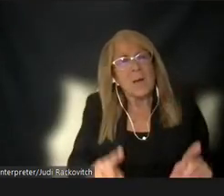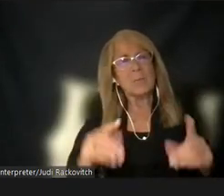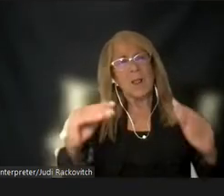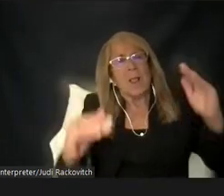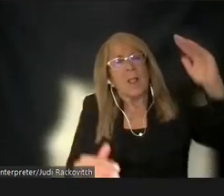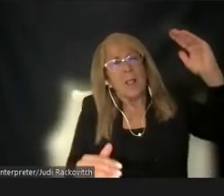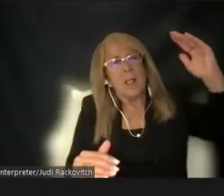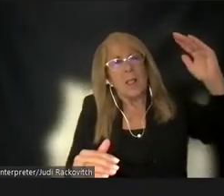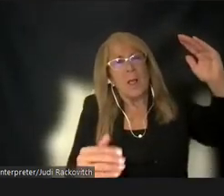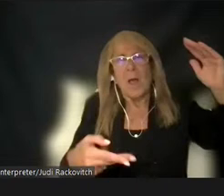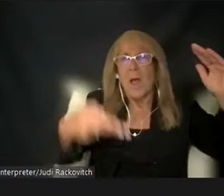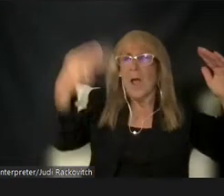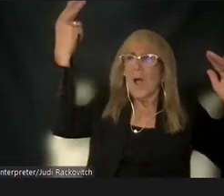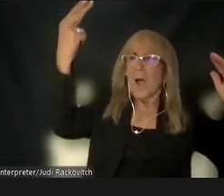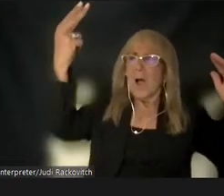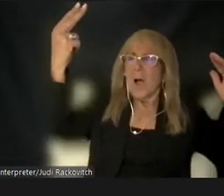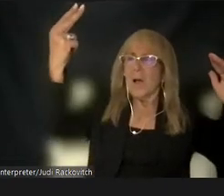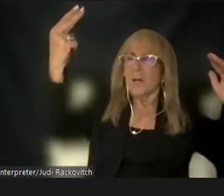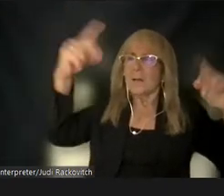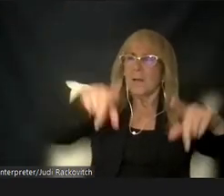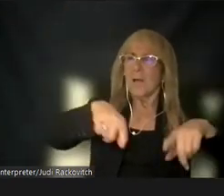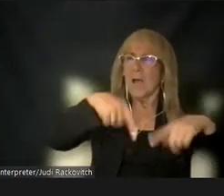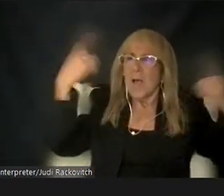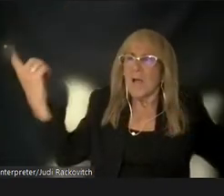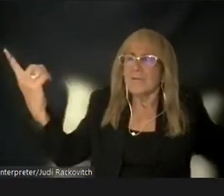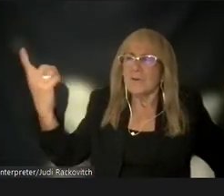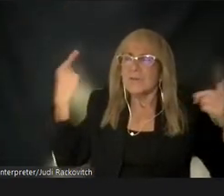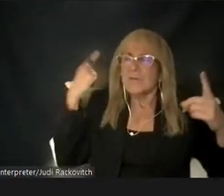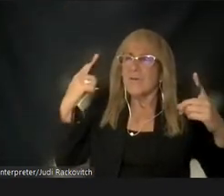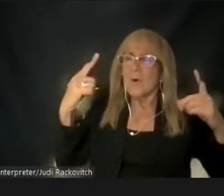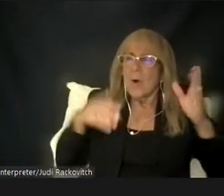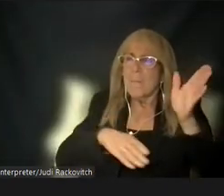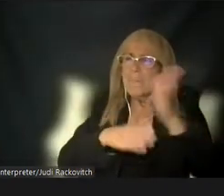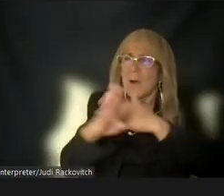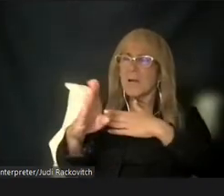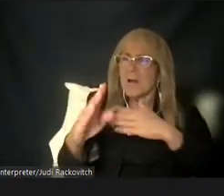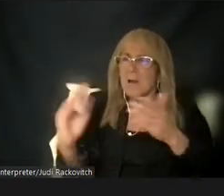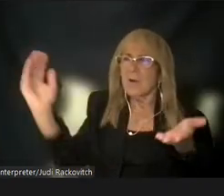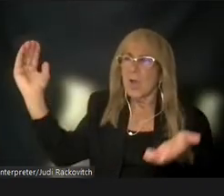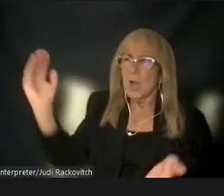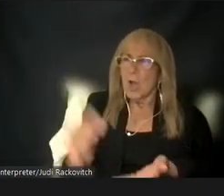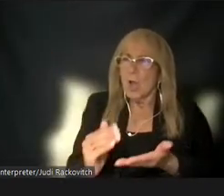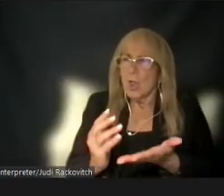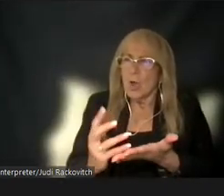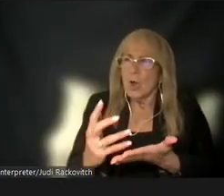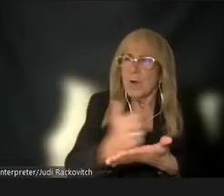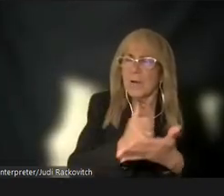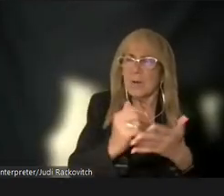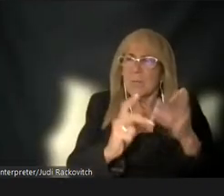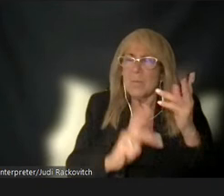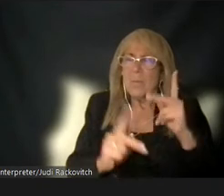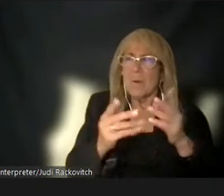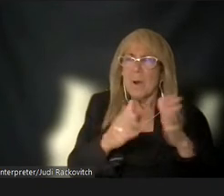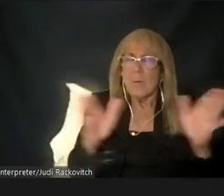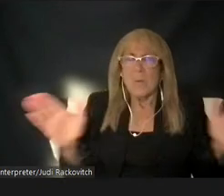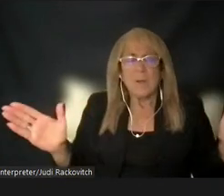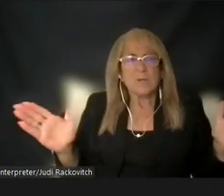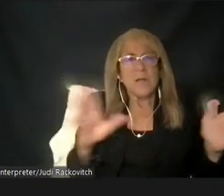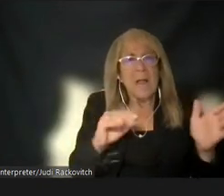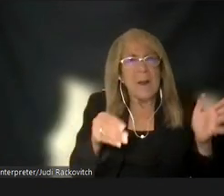of federal projects on the health or environment of minority and low-income populations to the greatest extent practicable and permitted by law.